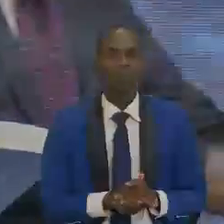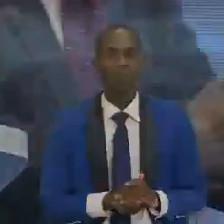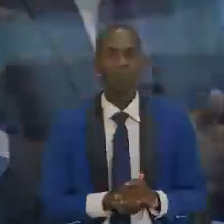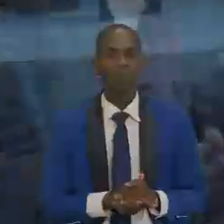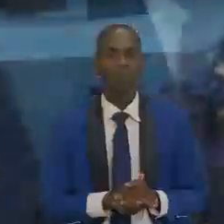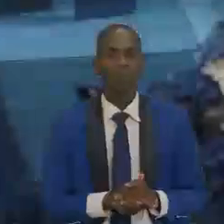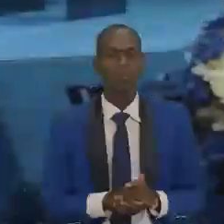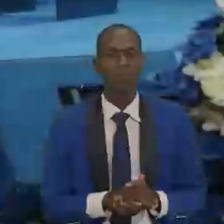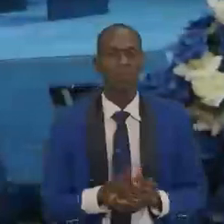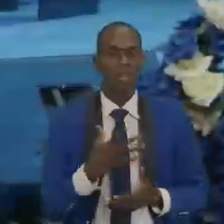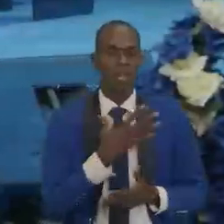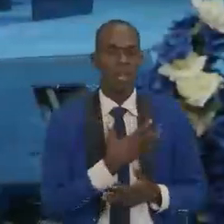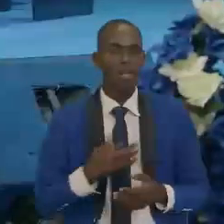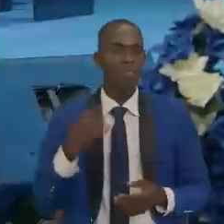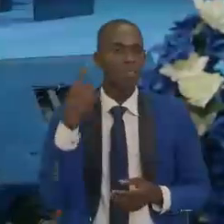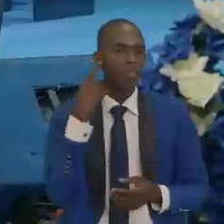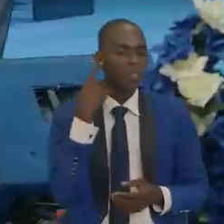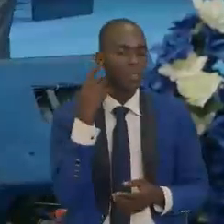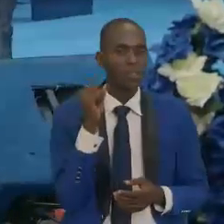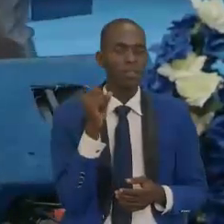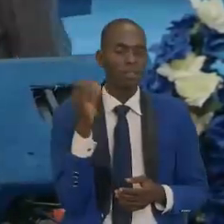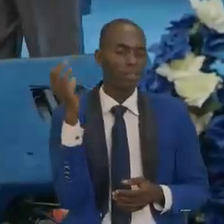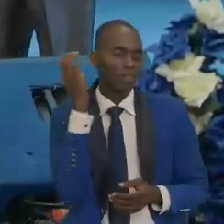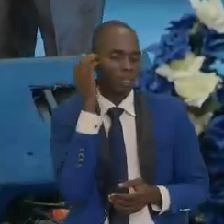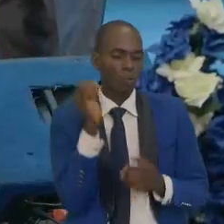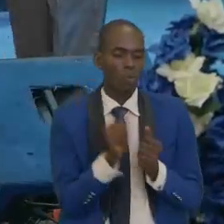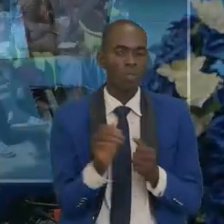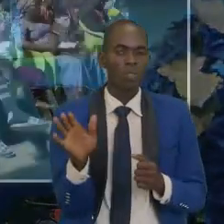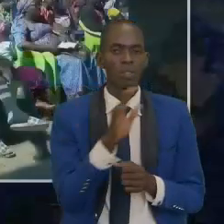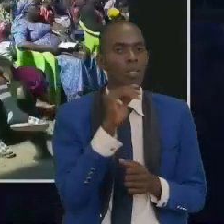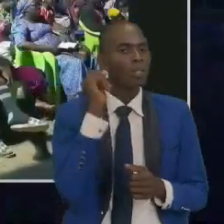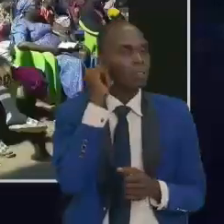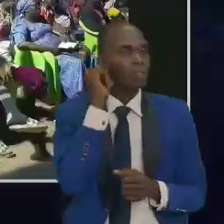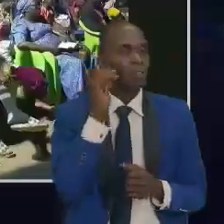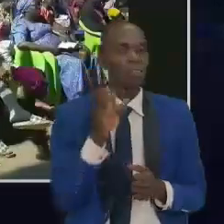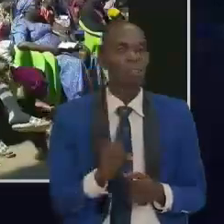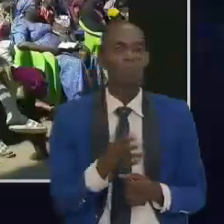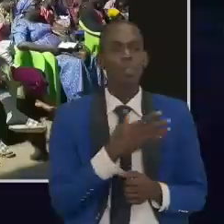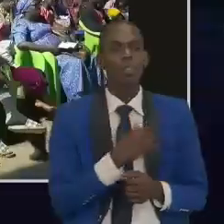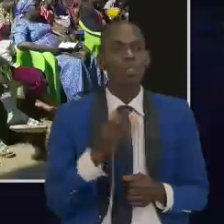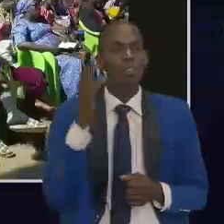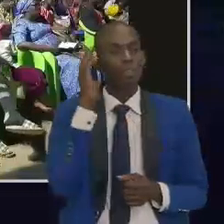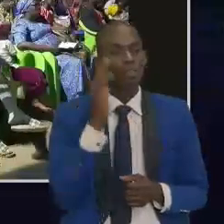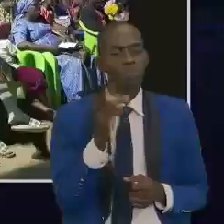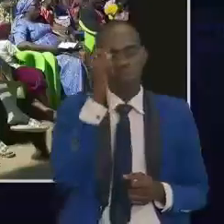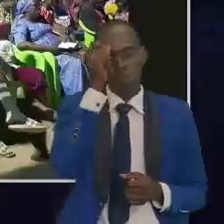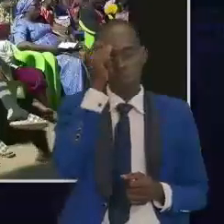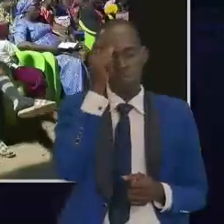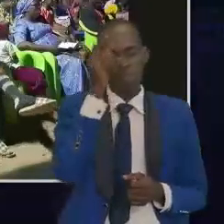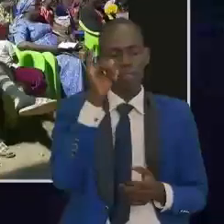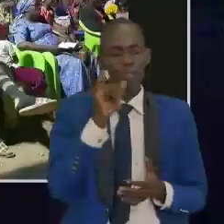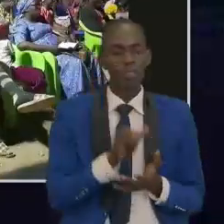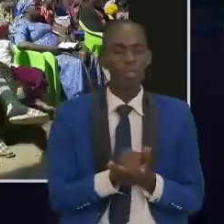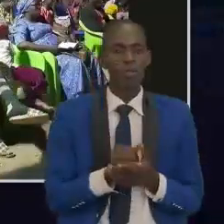and hear with their ears, and should understand with